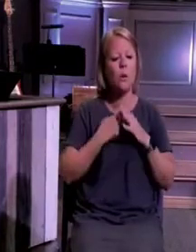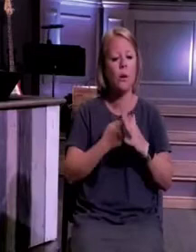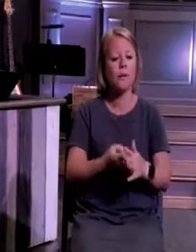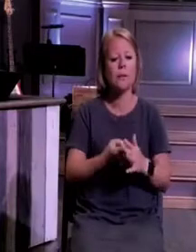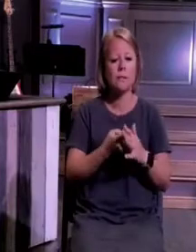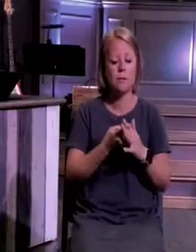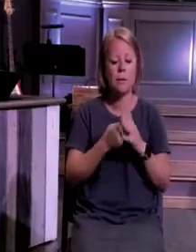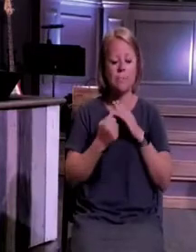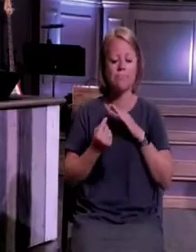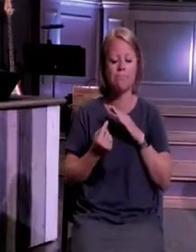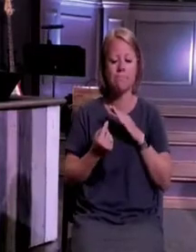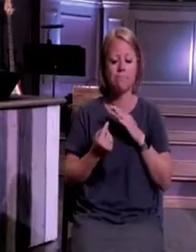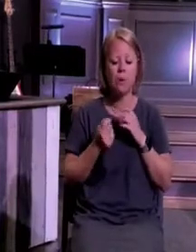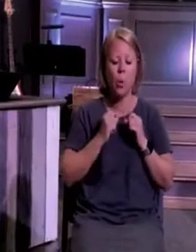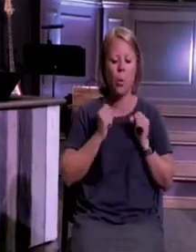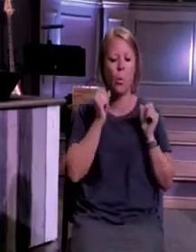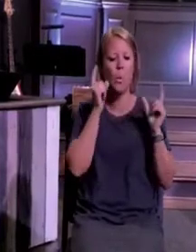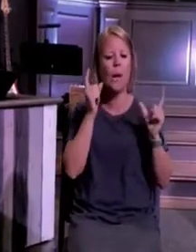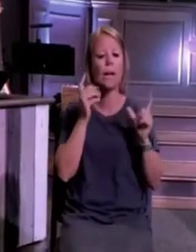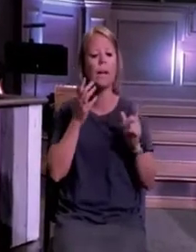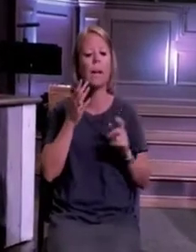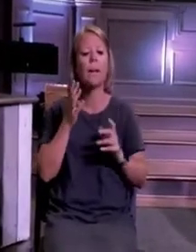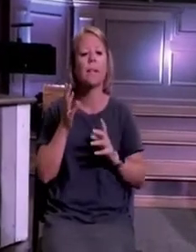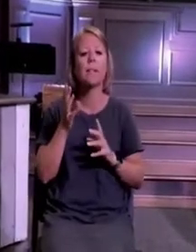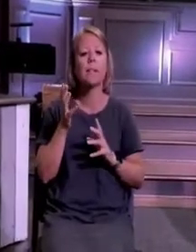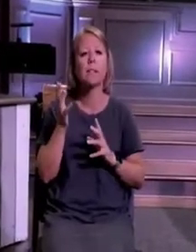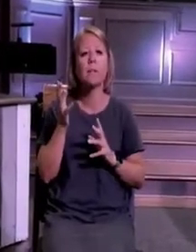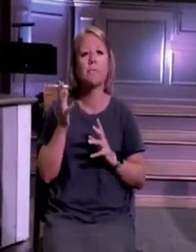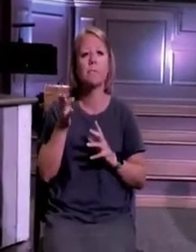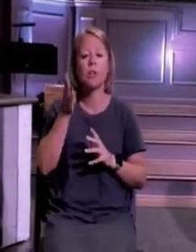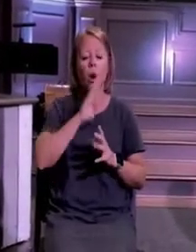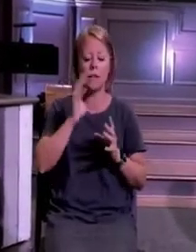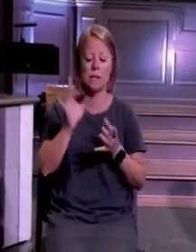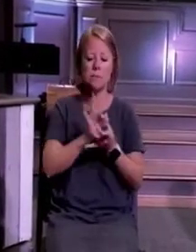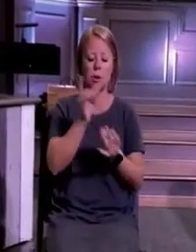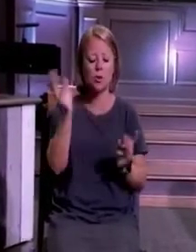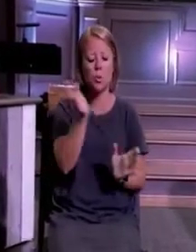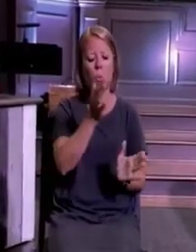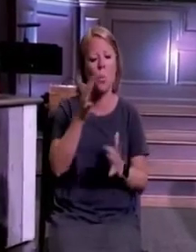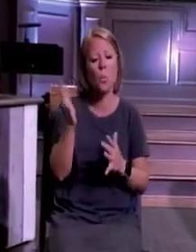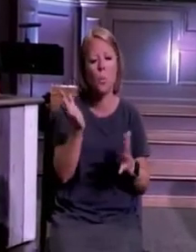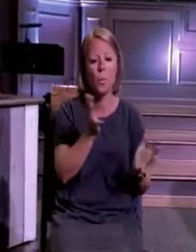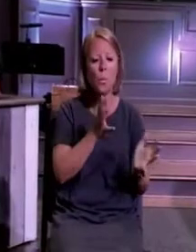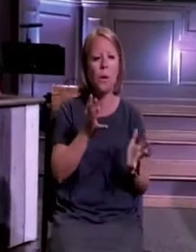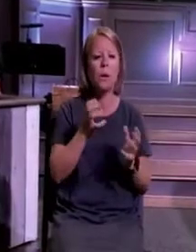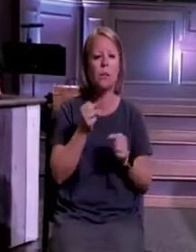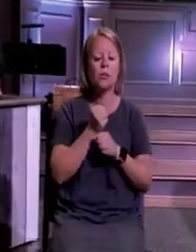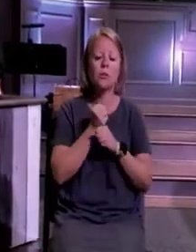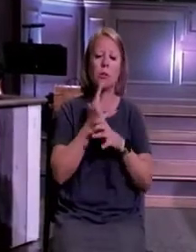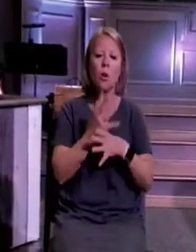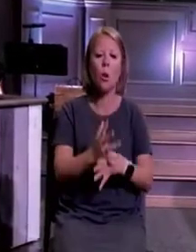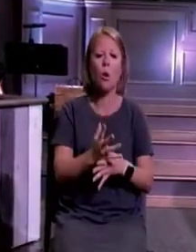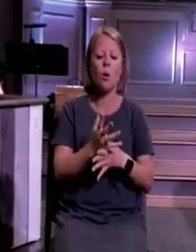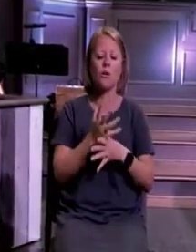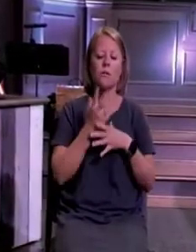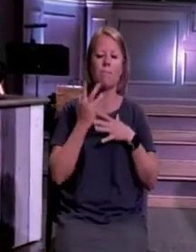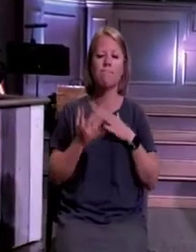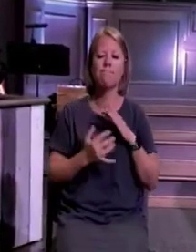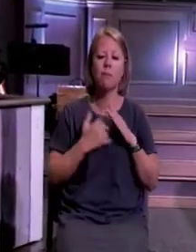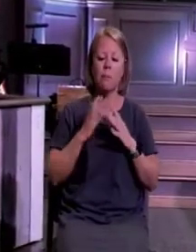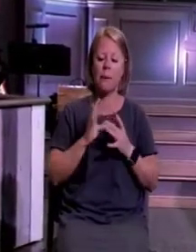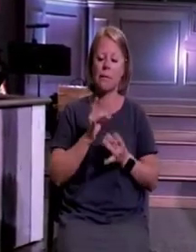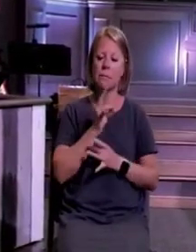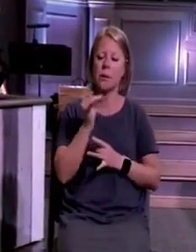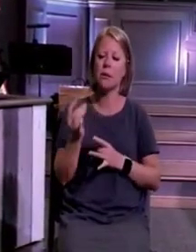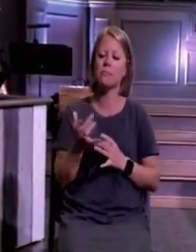about because the breeze of God's spiritual wind begins to cause a strong stirring in my spirit. Have